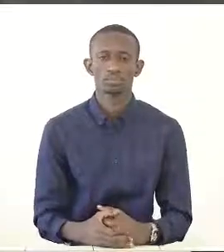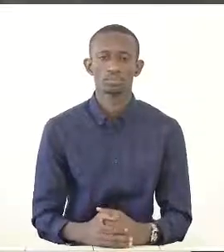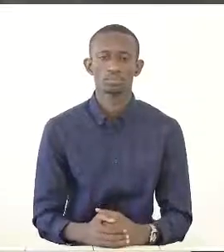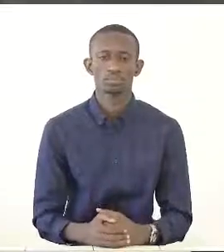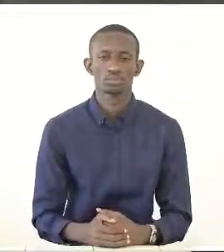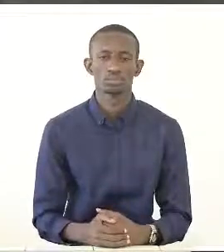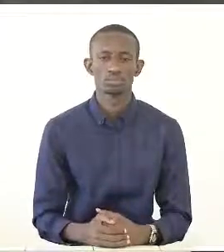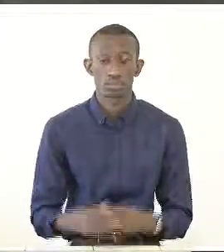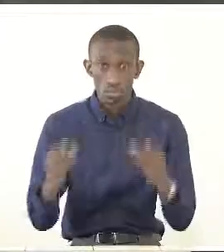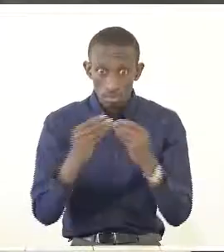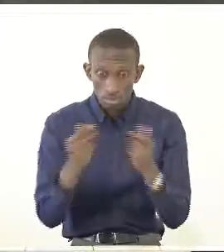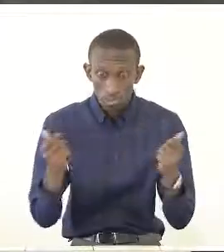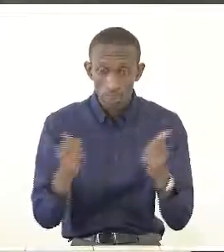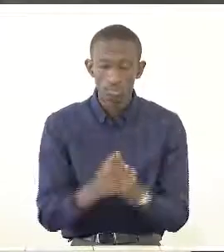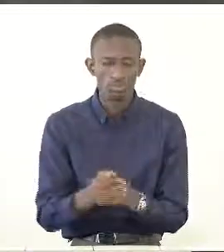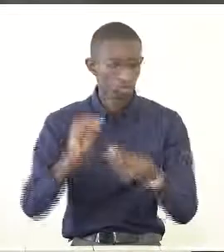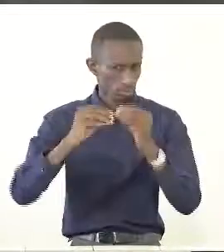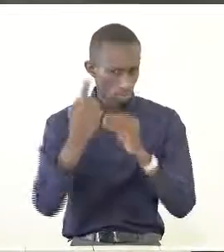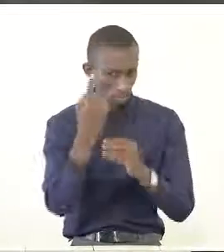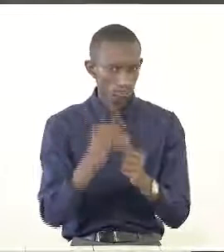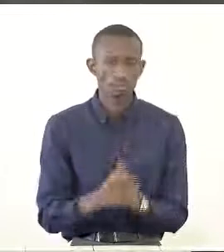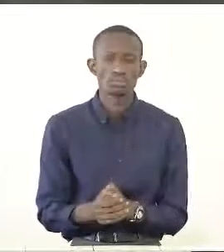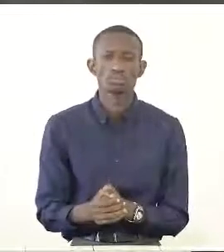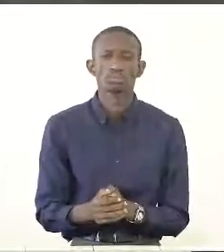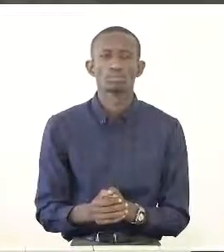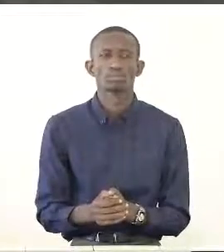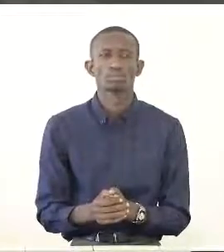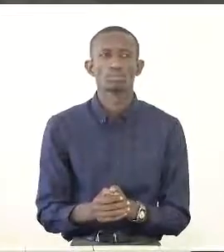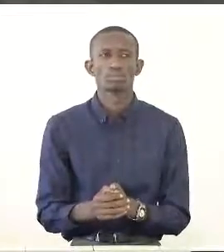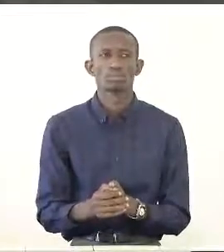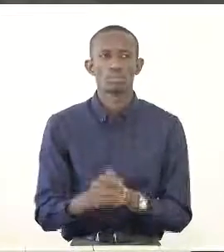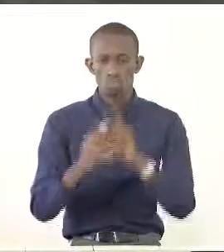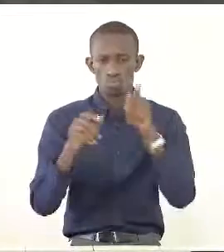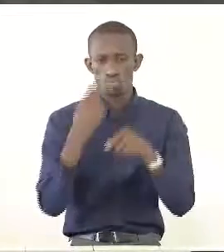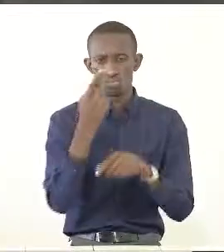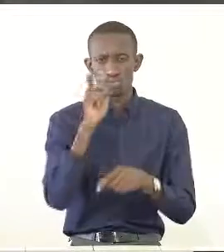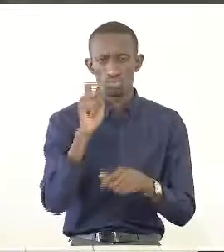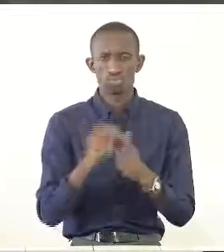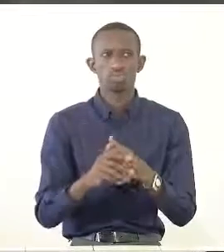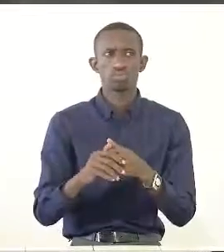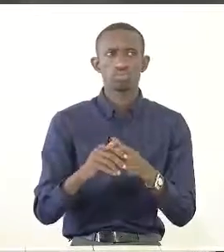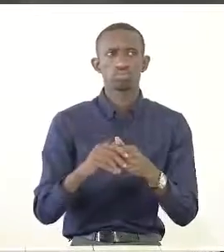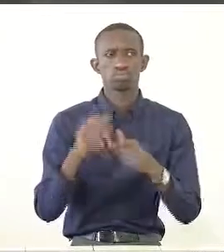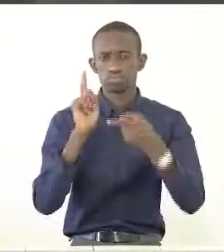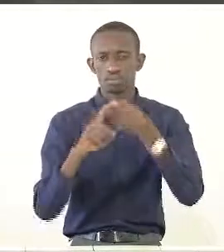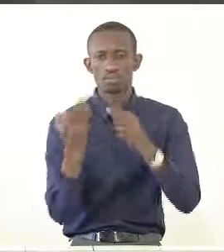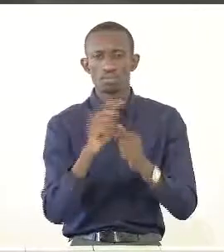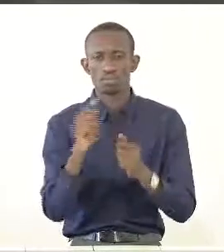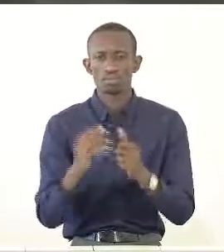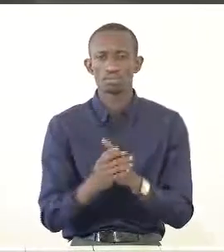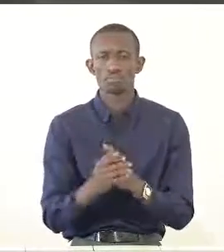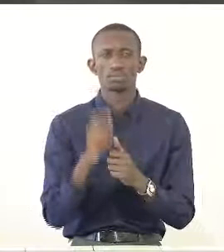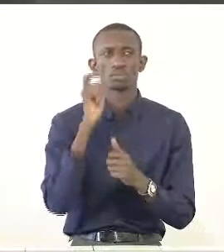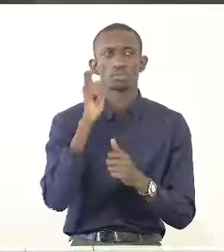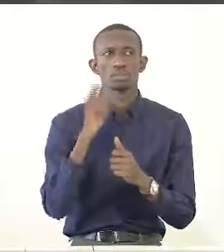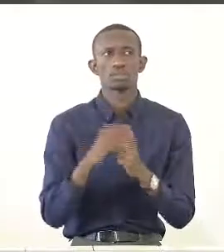Solution. Number 1, integral of 2x plus 3 over x squared plus